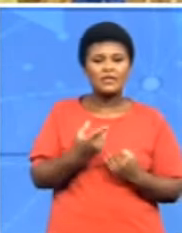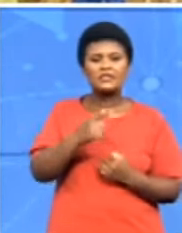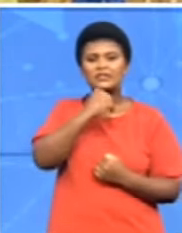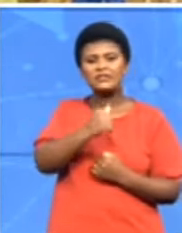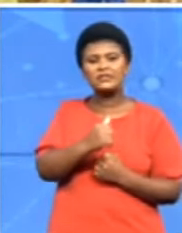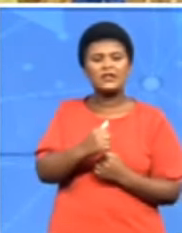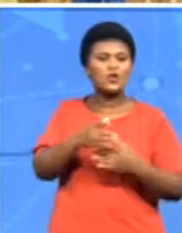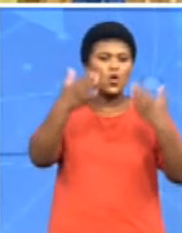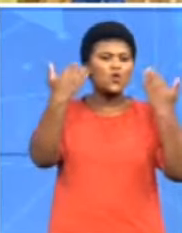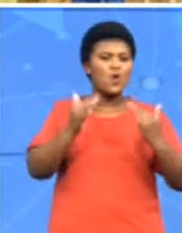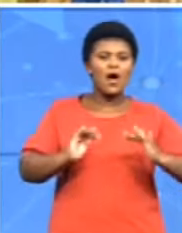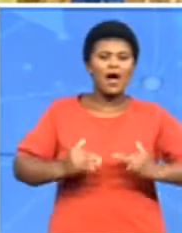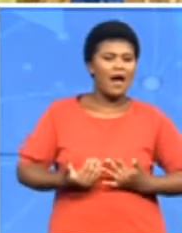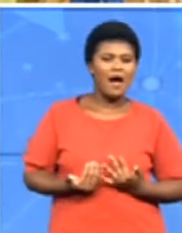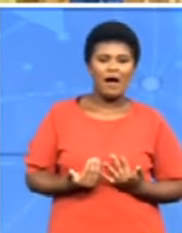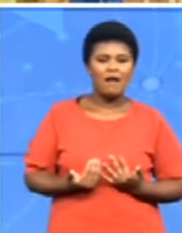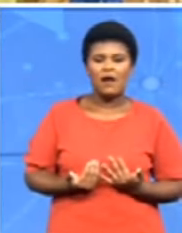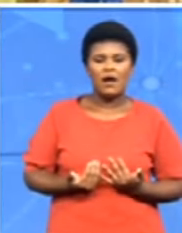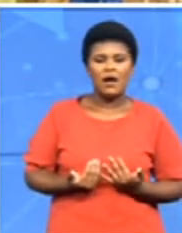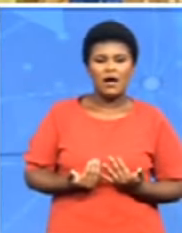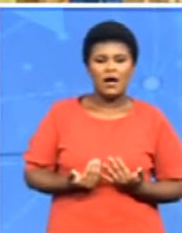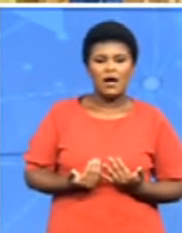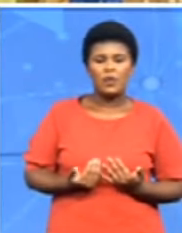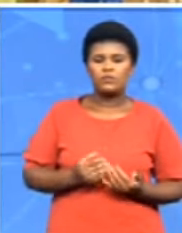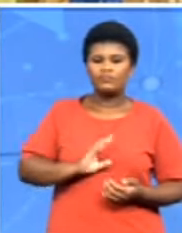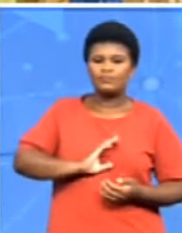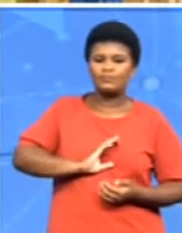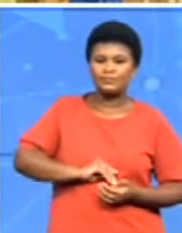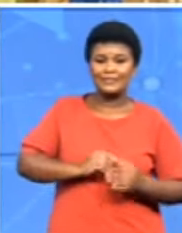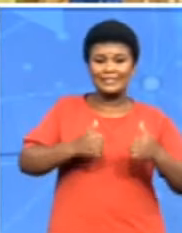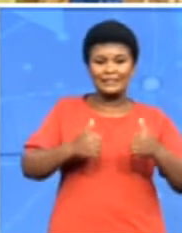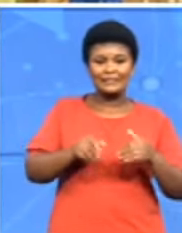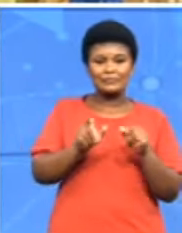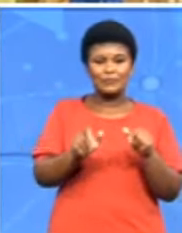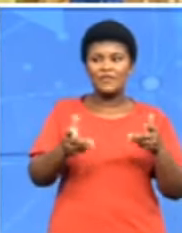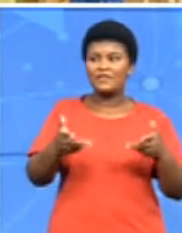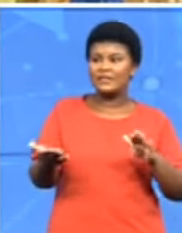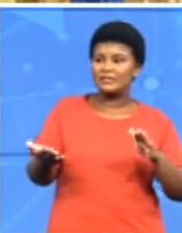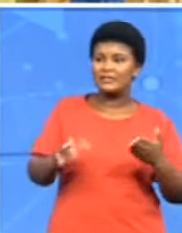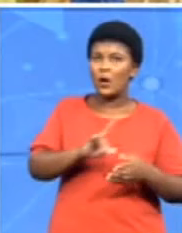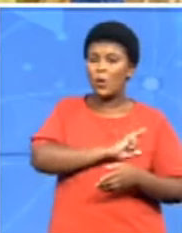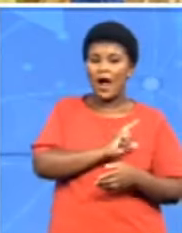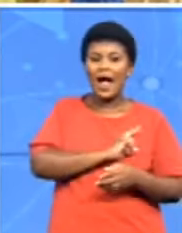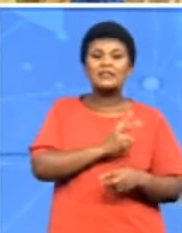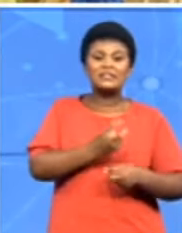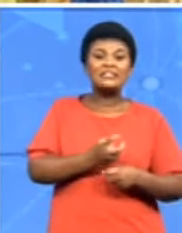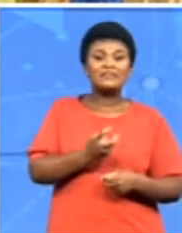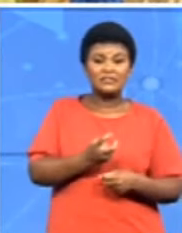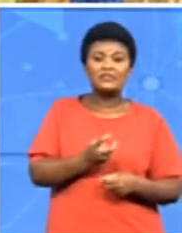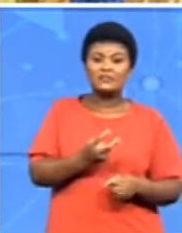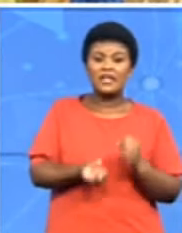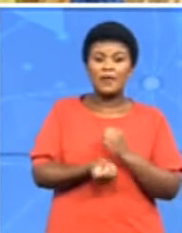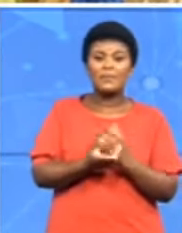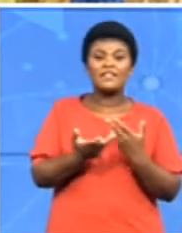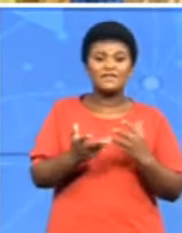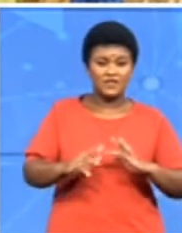to bury these six family members, because they have been struggling themselves. Even in that George family member, I mean George family, the six